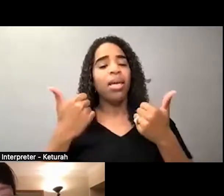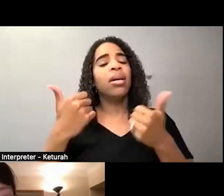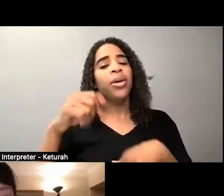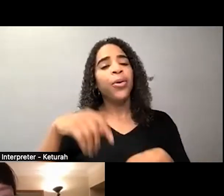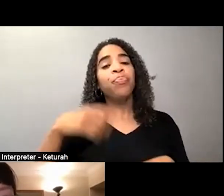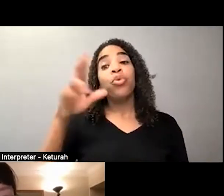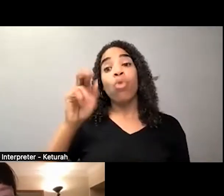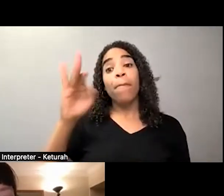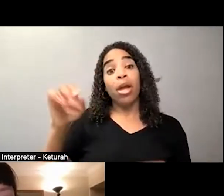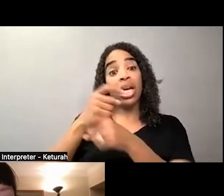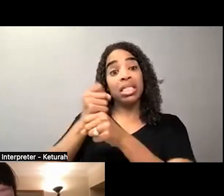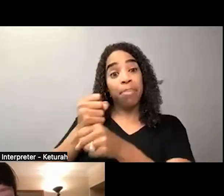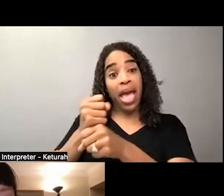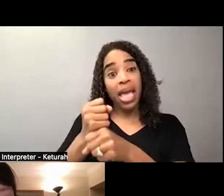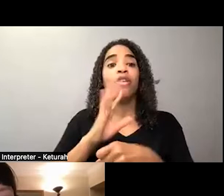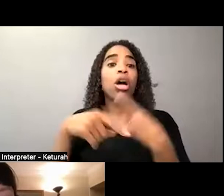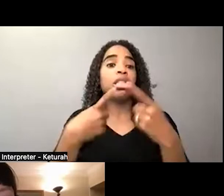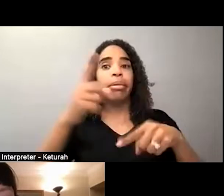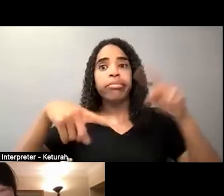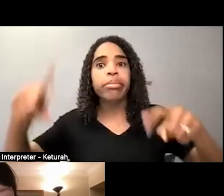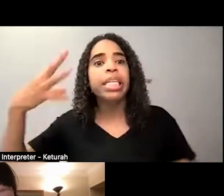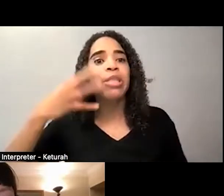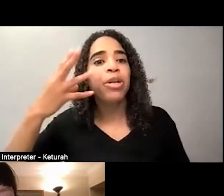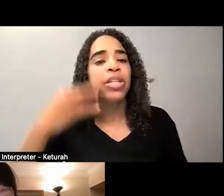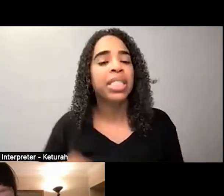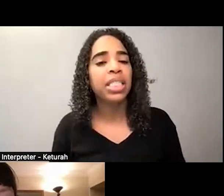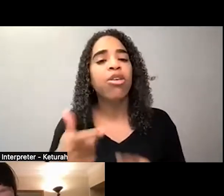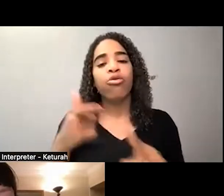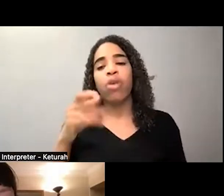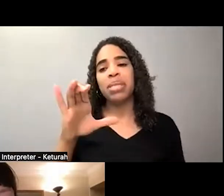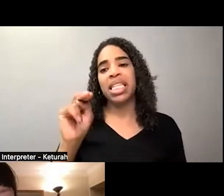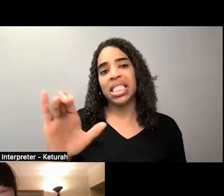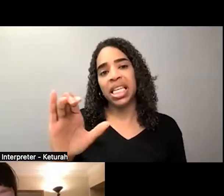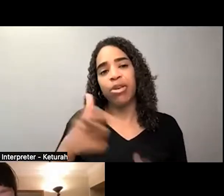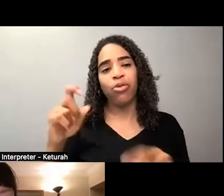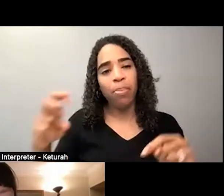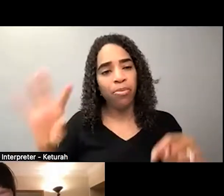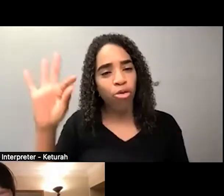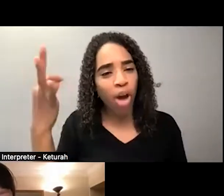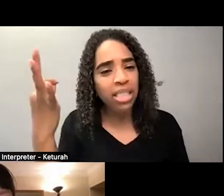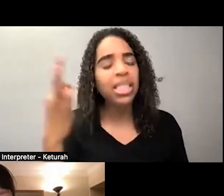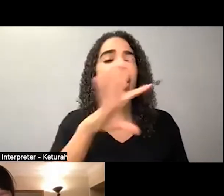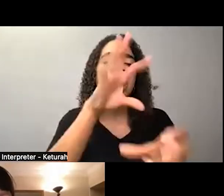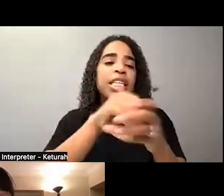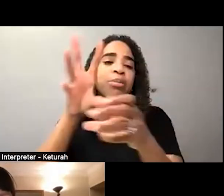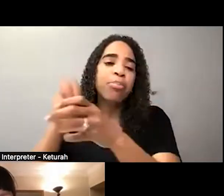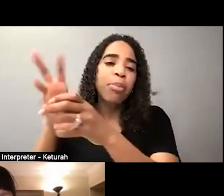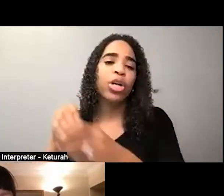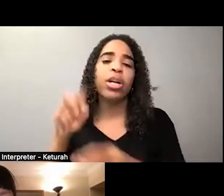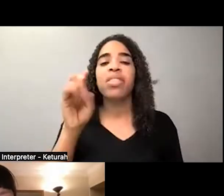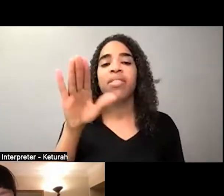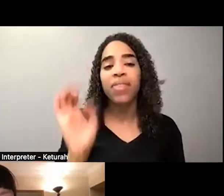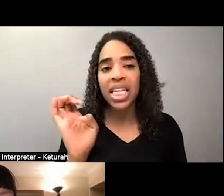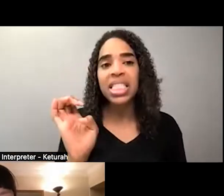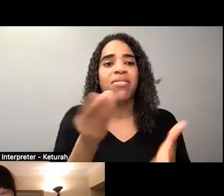which obtained the Numerical Experiences Development Fund from the CNC in France and participated, among others, in the Venice Gap financing